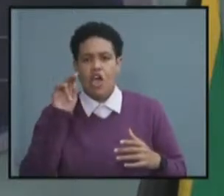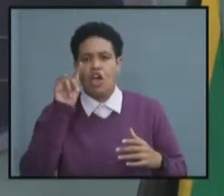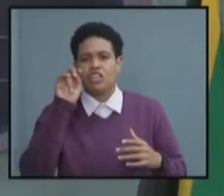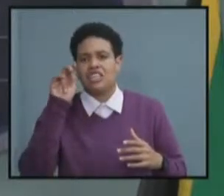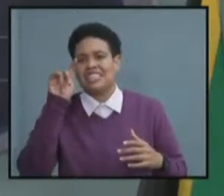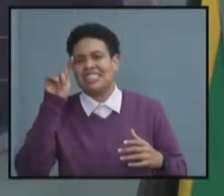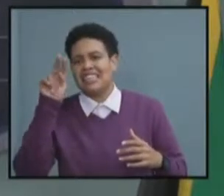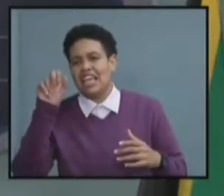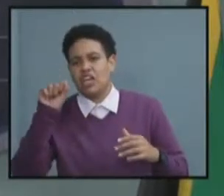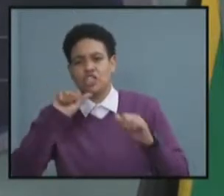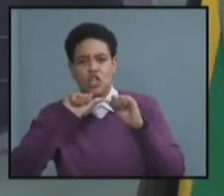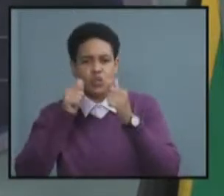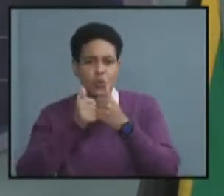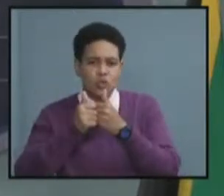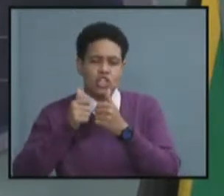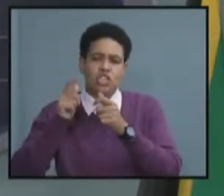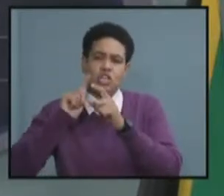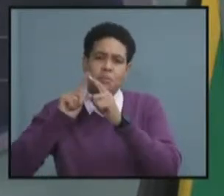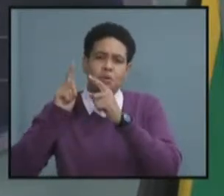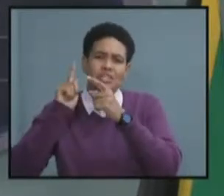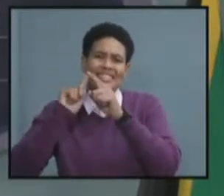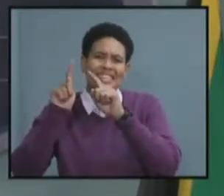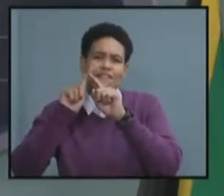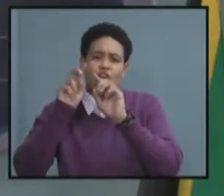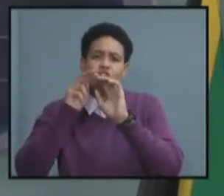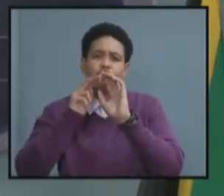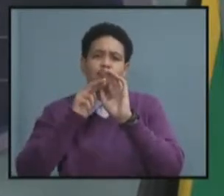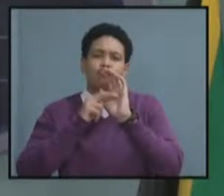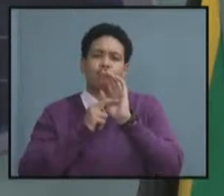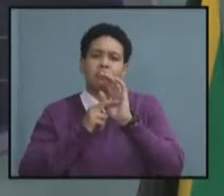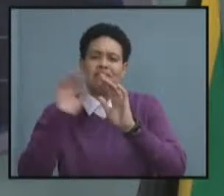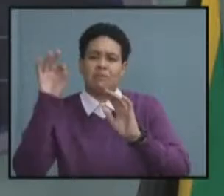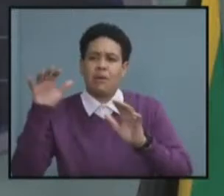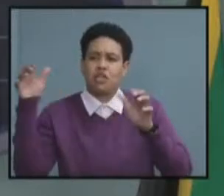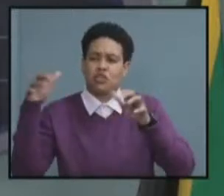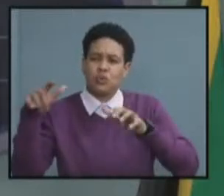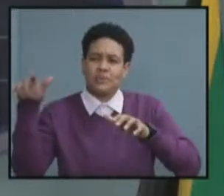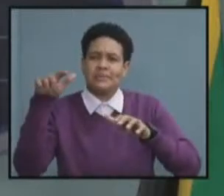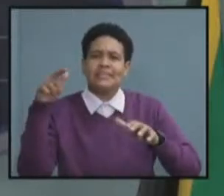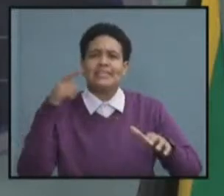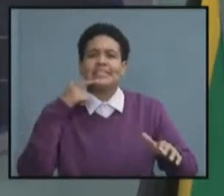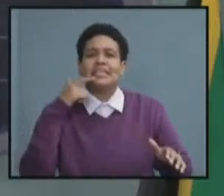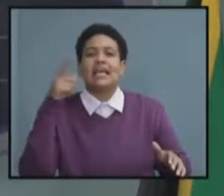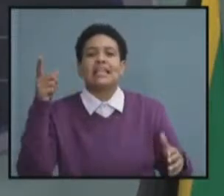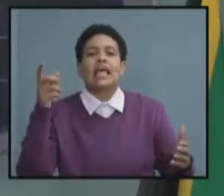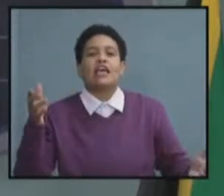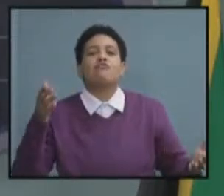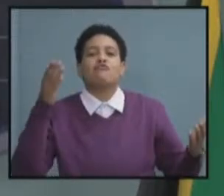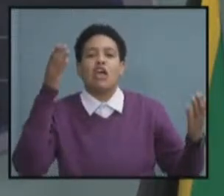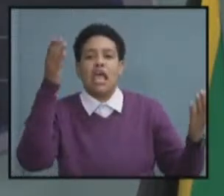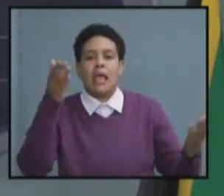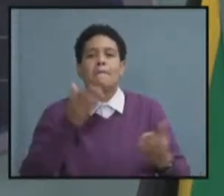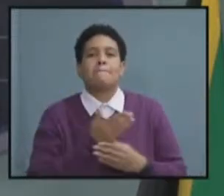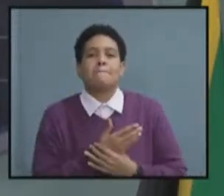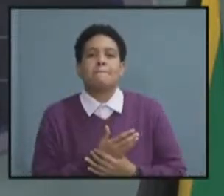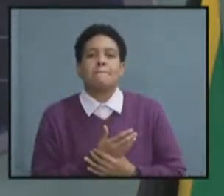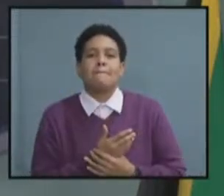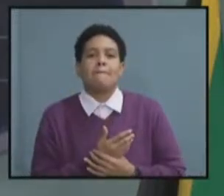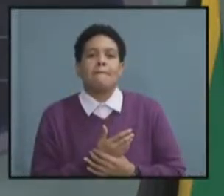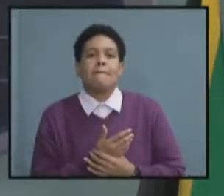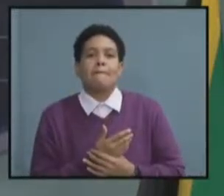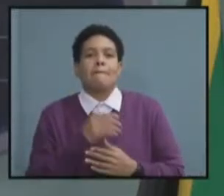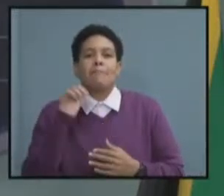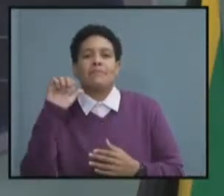and representatives of the clergy, that it was, they recommended